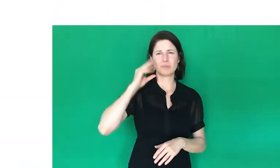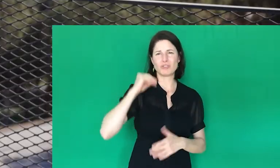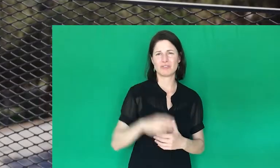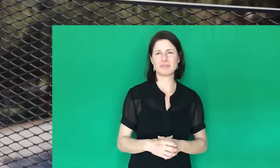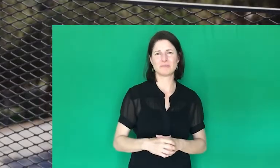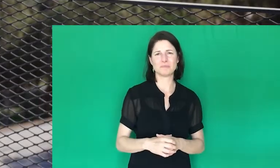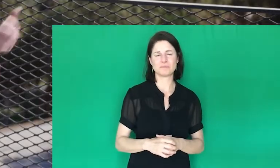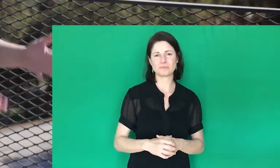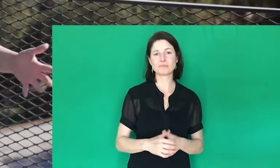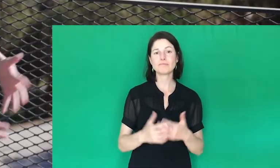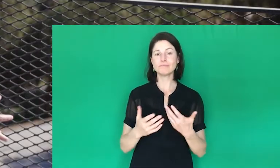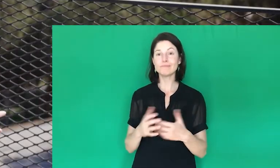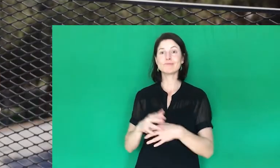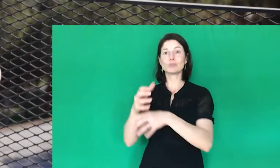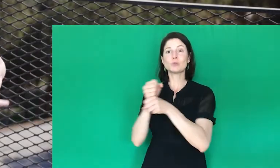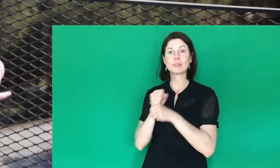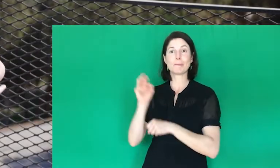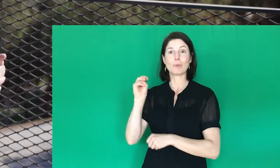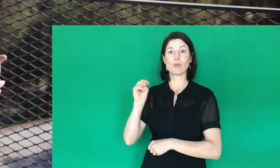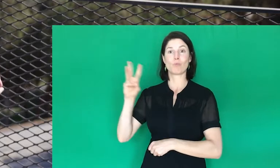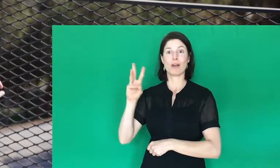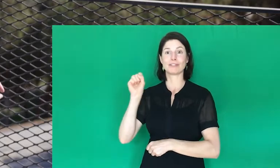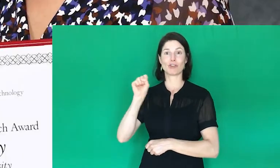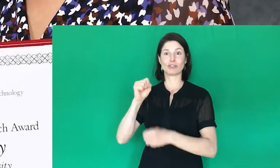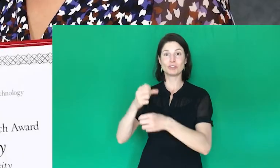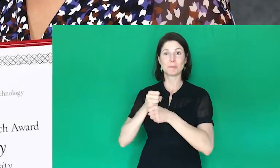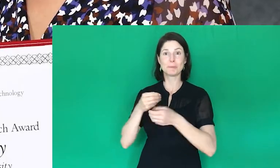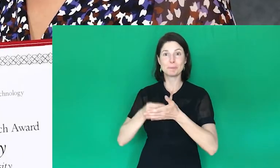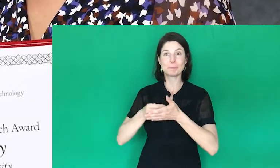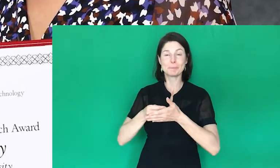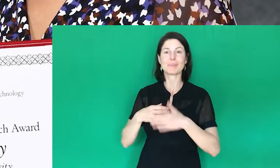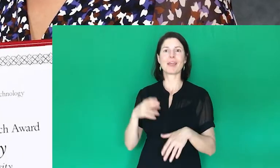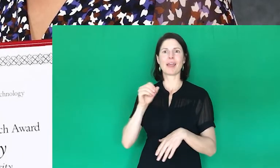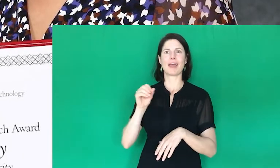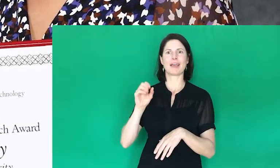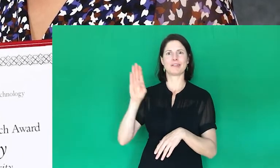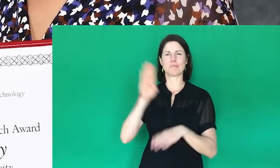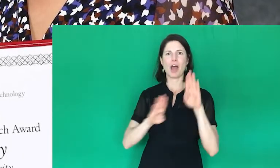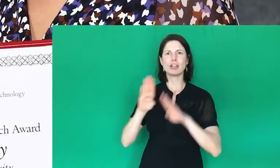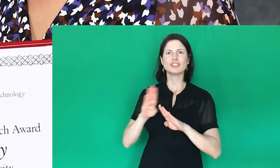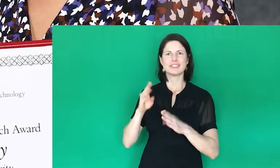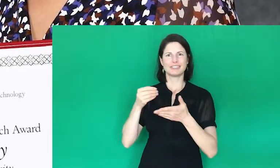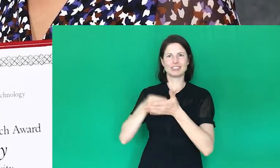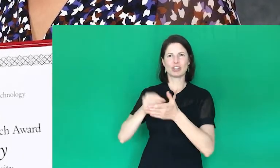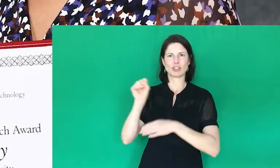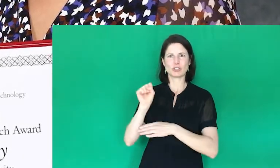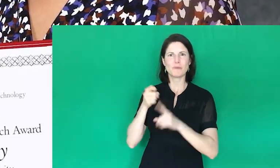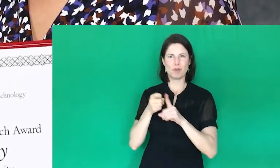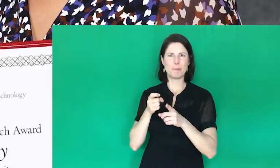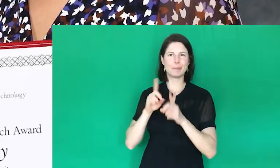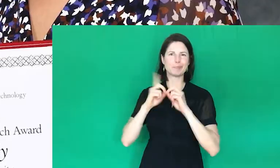So receiving both the Marta West scholarship and the biology laureate scholarship, both from